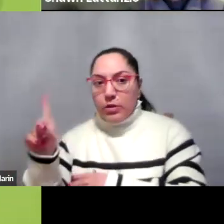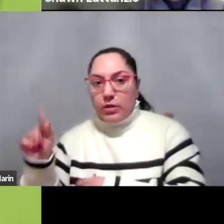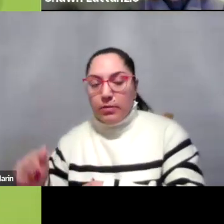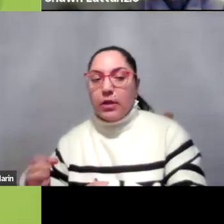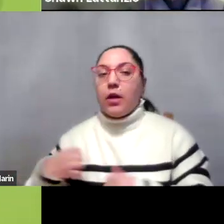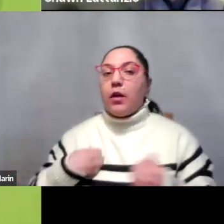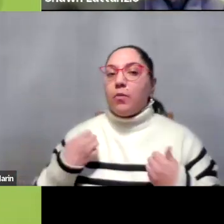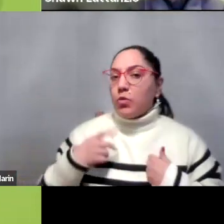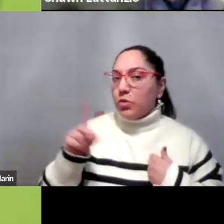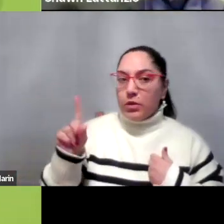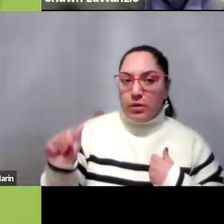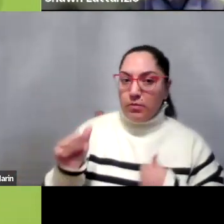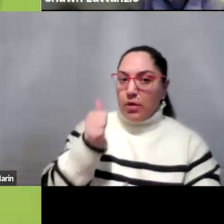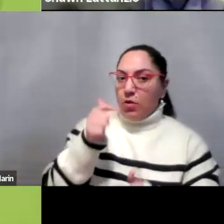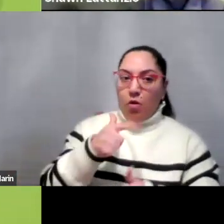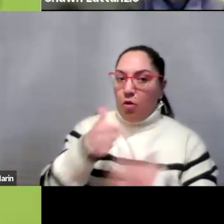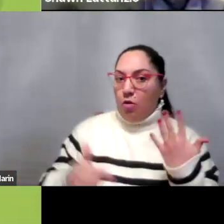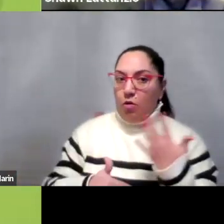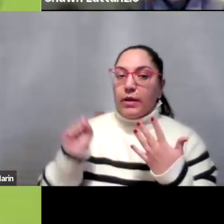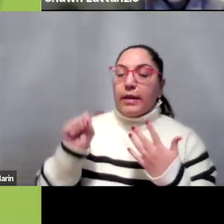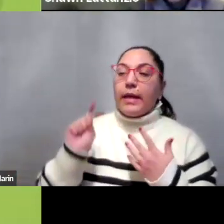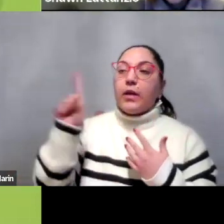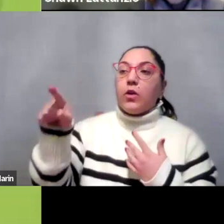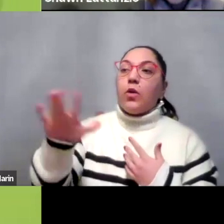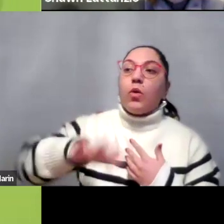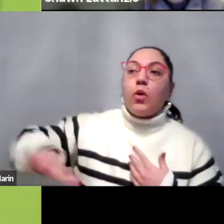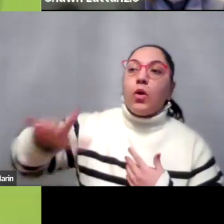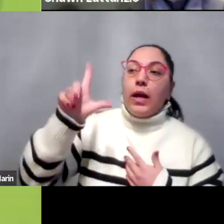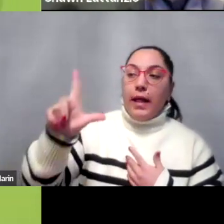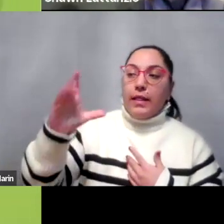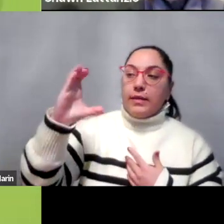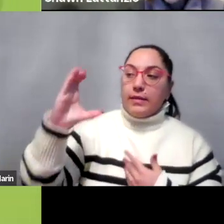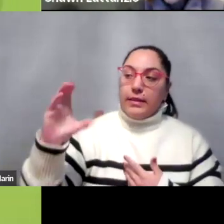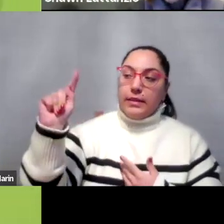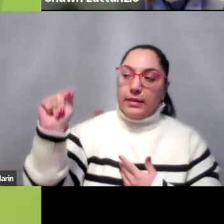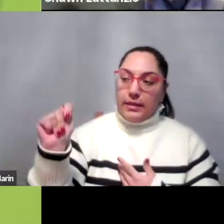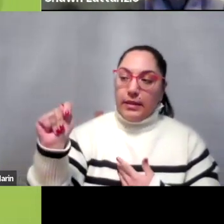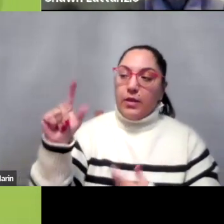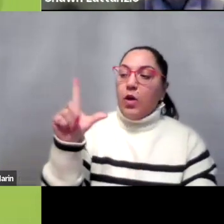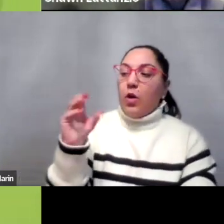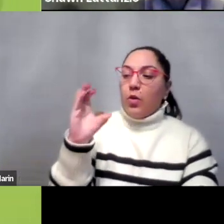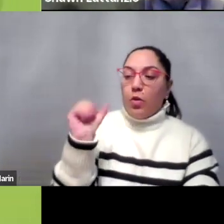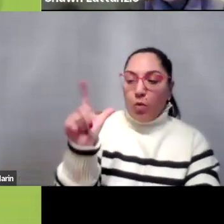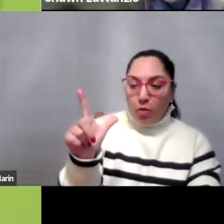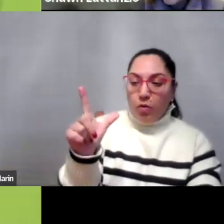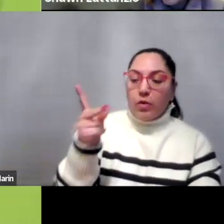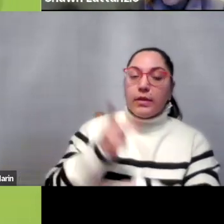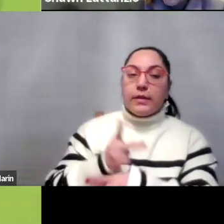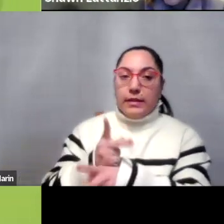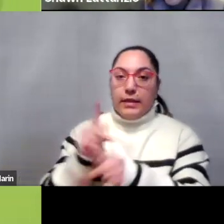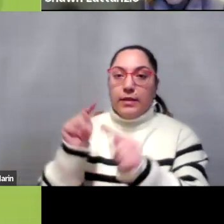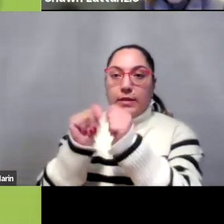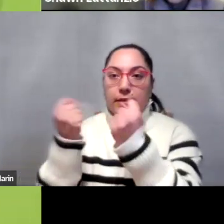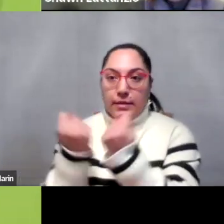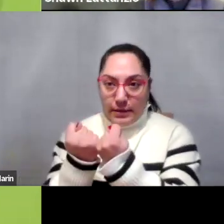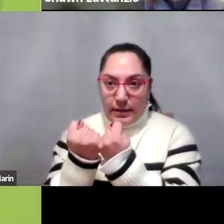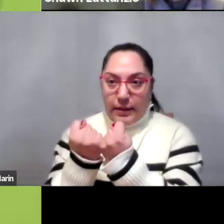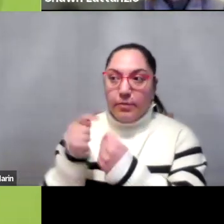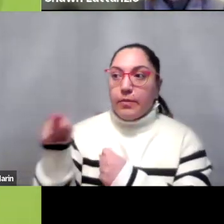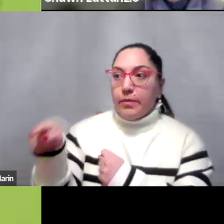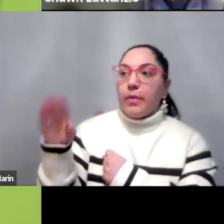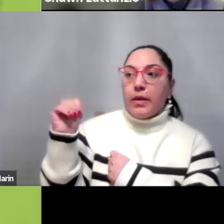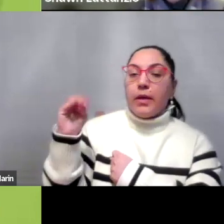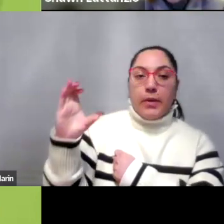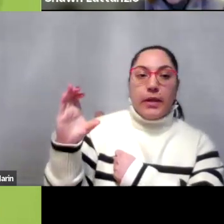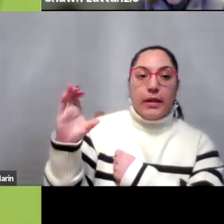emotional disabilities, can go to what we call the local care team. And the local care team is run by our local management board in Montgomery County, who